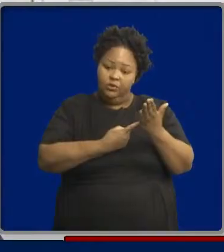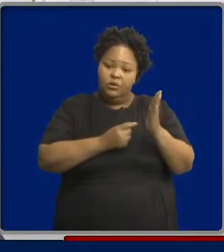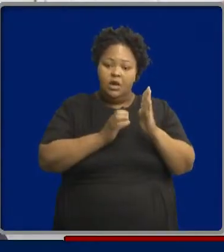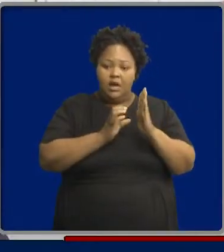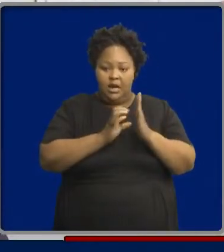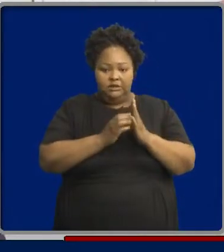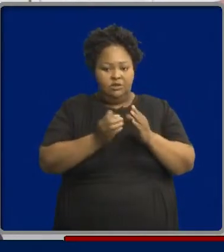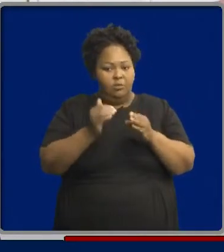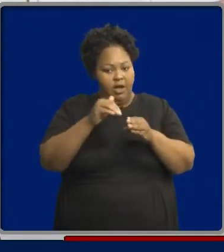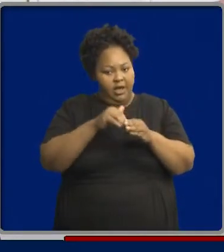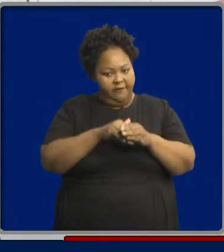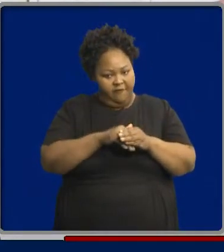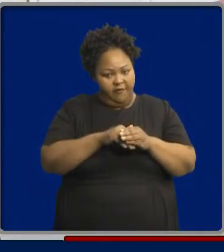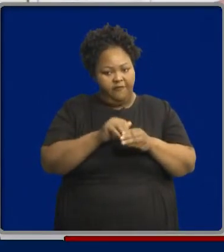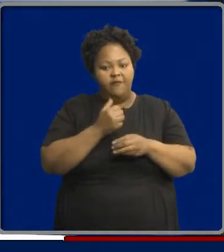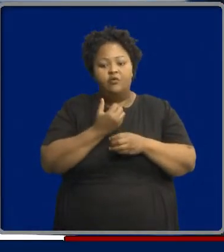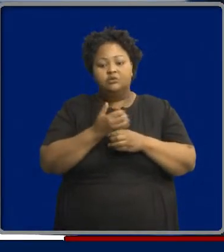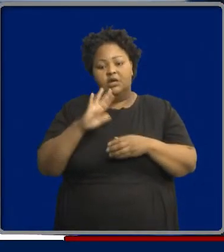Africa.